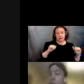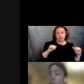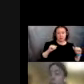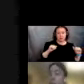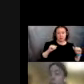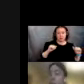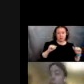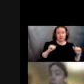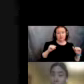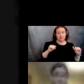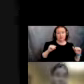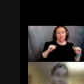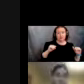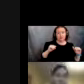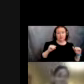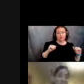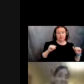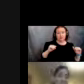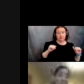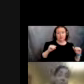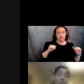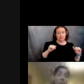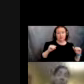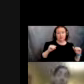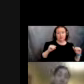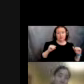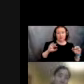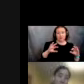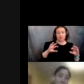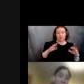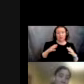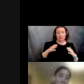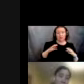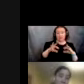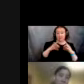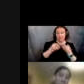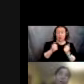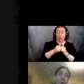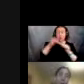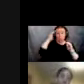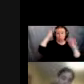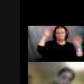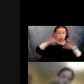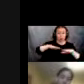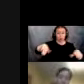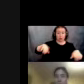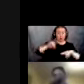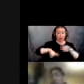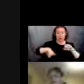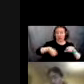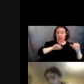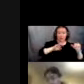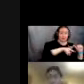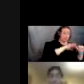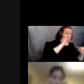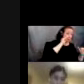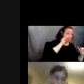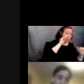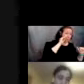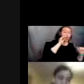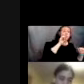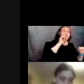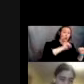Families of whatever makeup with adult children couldn't leave and go back home, but they could leave and go elsewhere in the country.